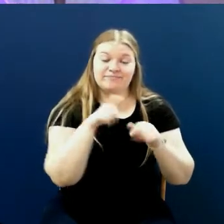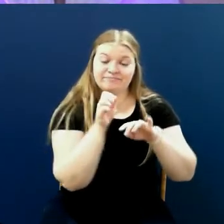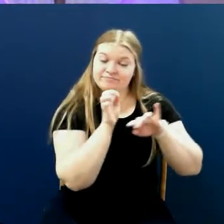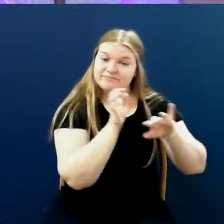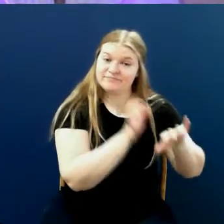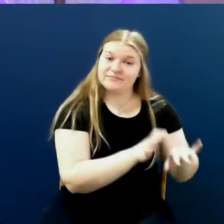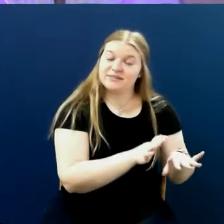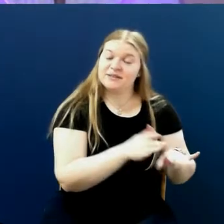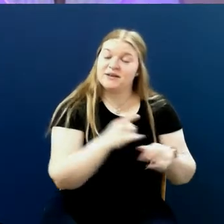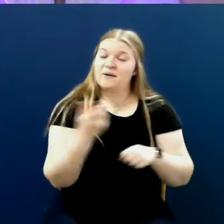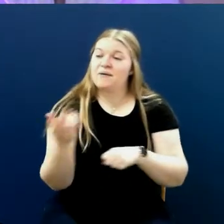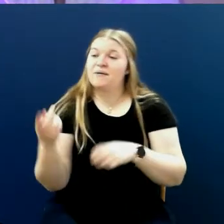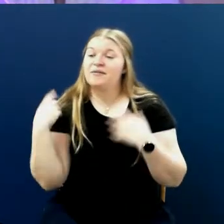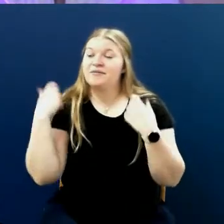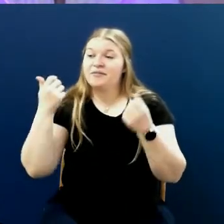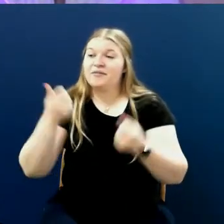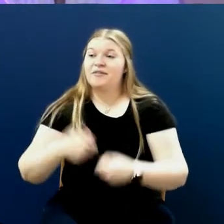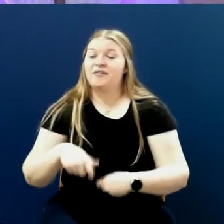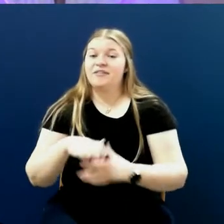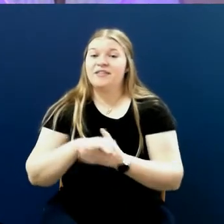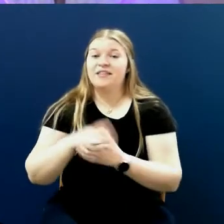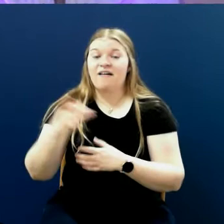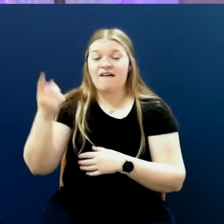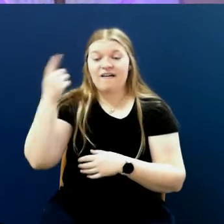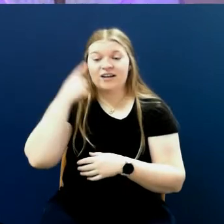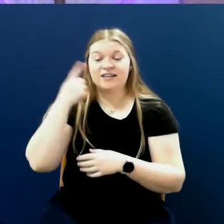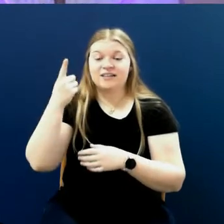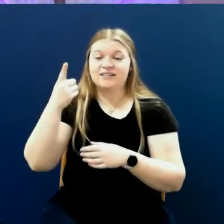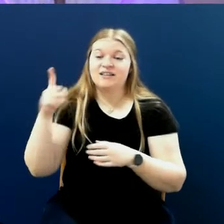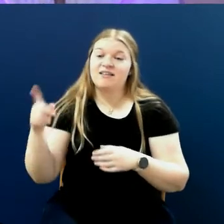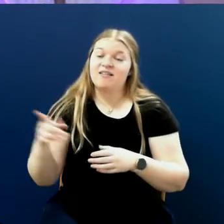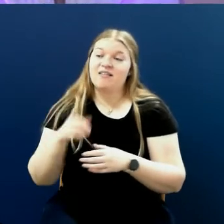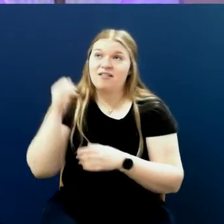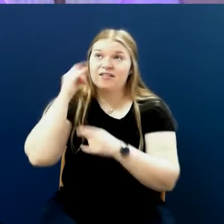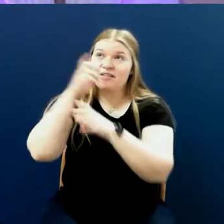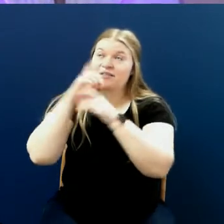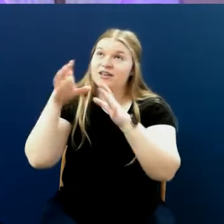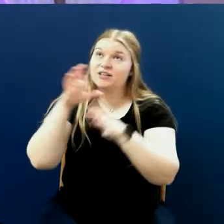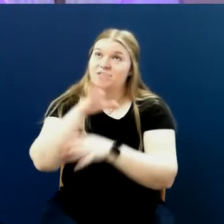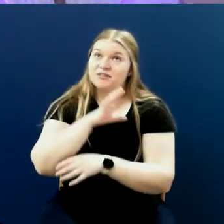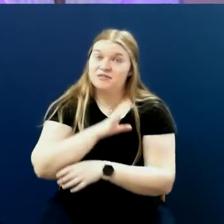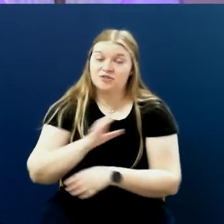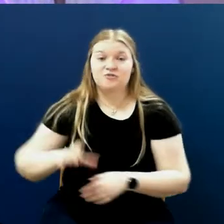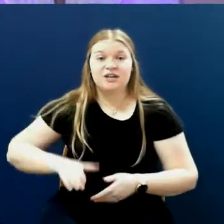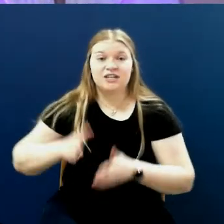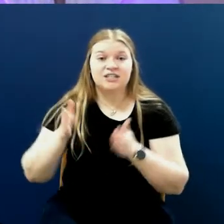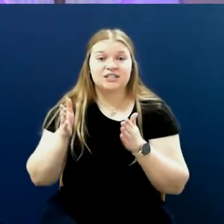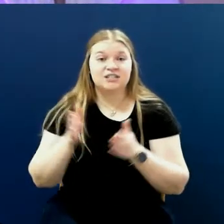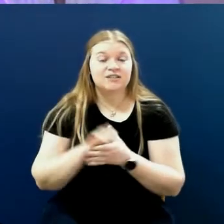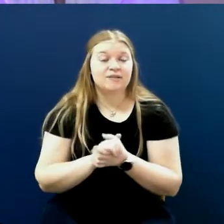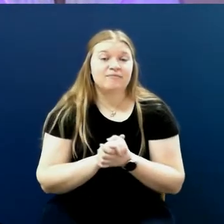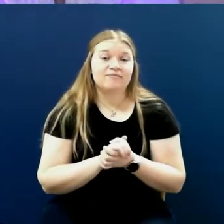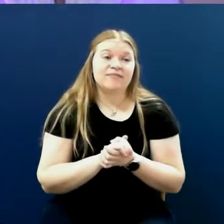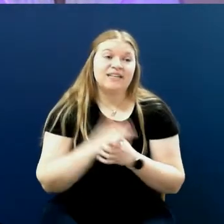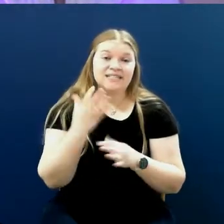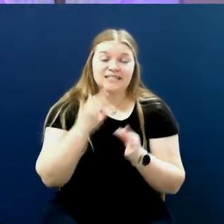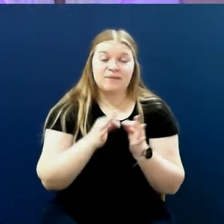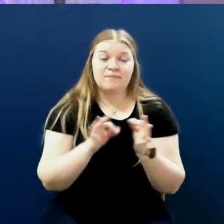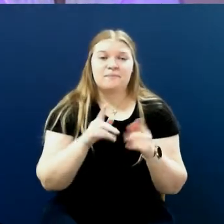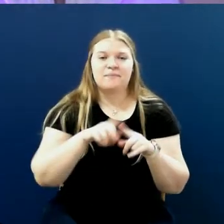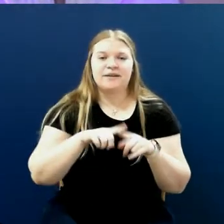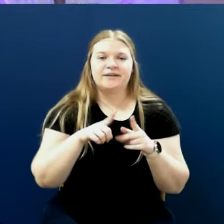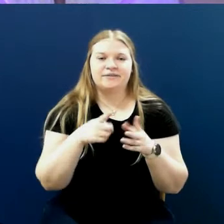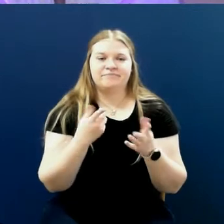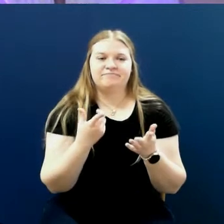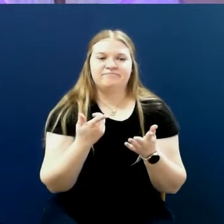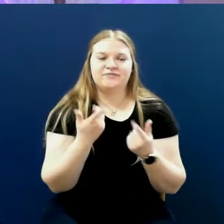the ideas and the thoughts and actions of Christ. It's a simple term, but in reality, it's hard to do.